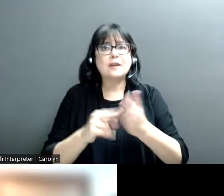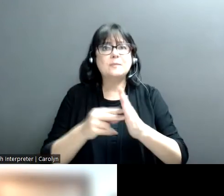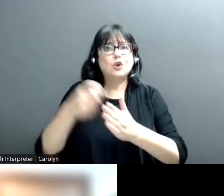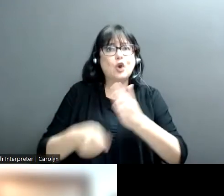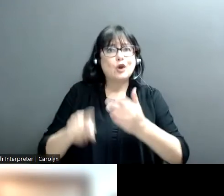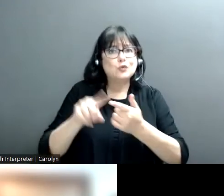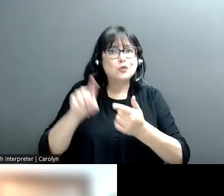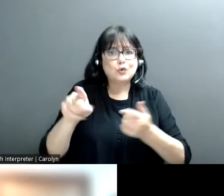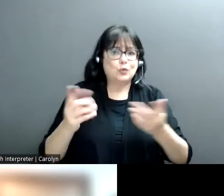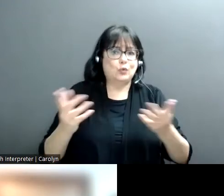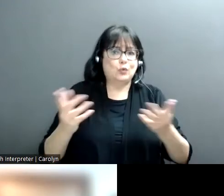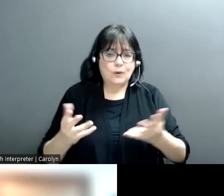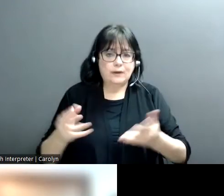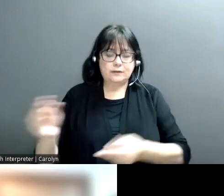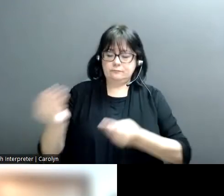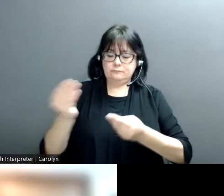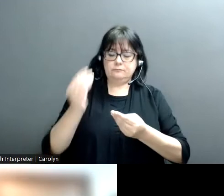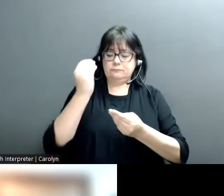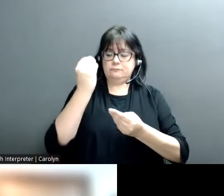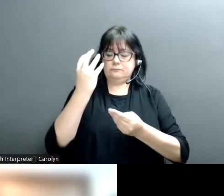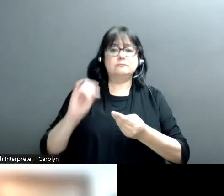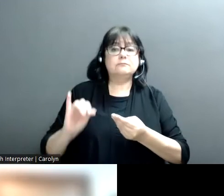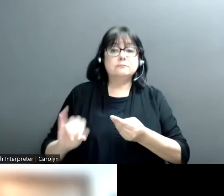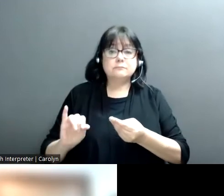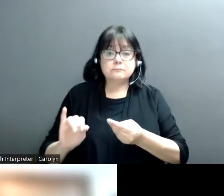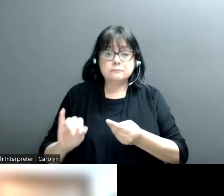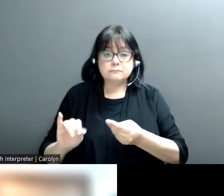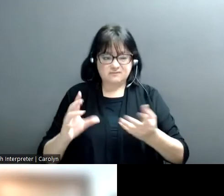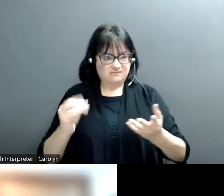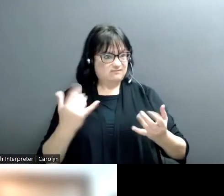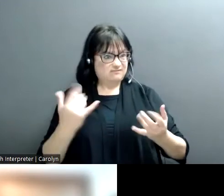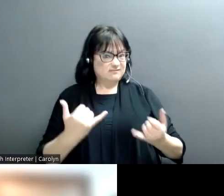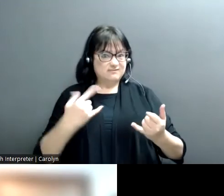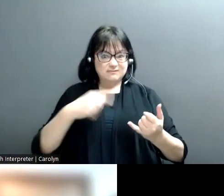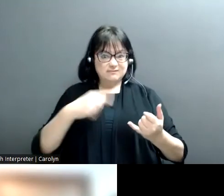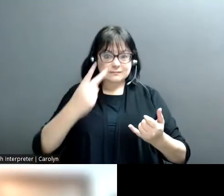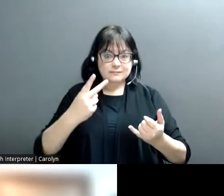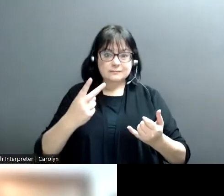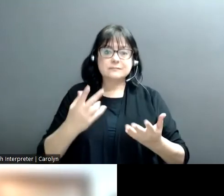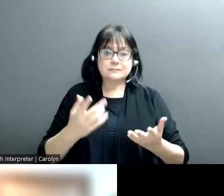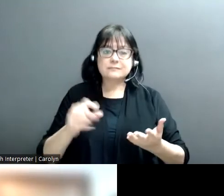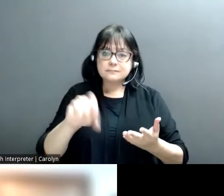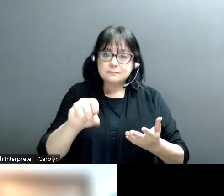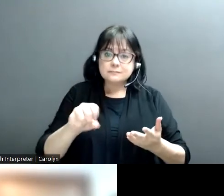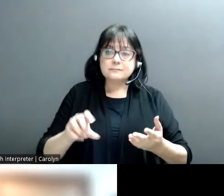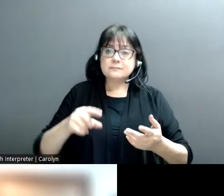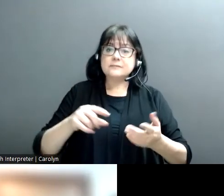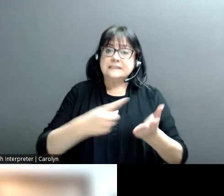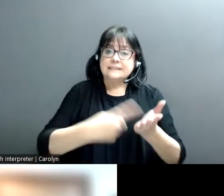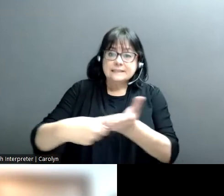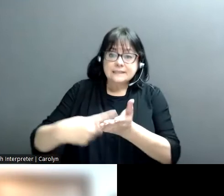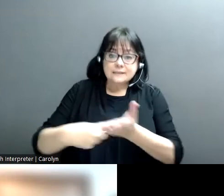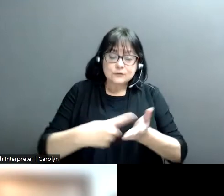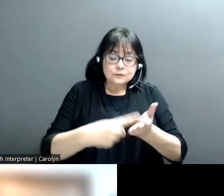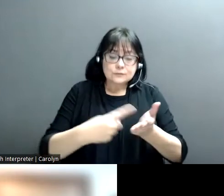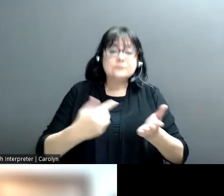down actually to employers. And we really are seeing our discussions are taking place. Yes, they're taking place with